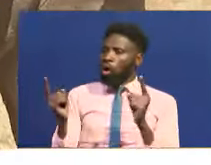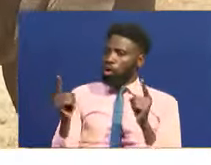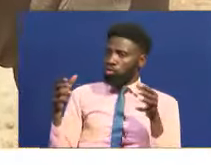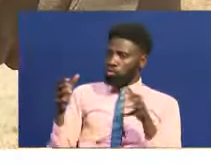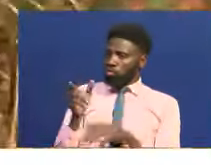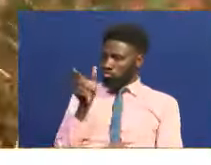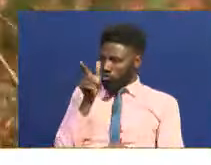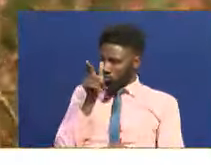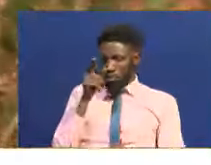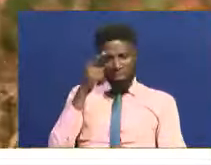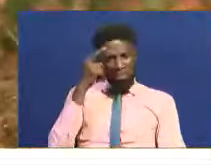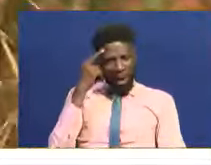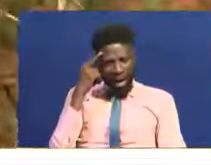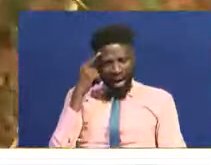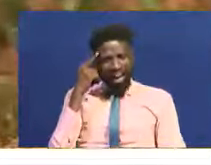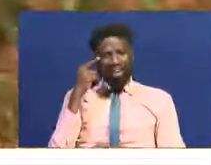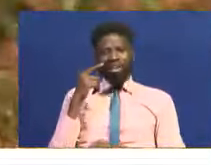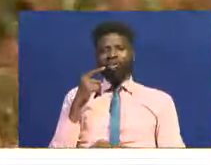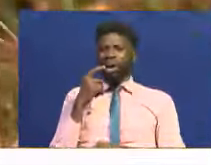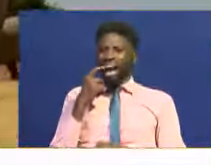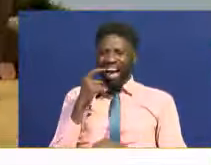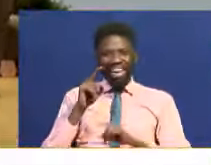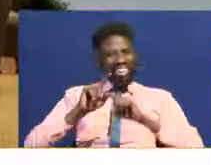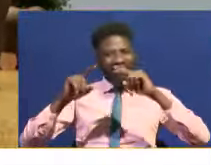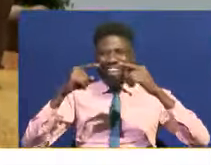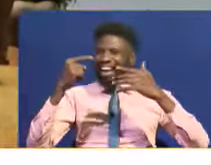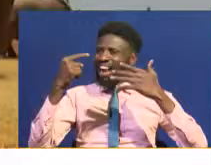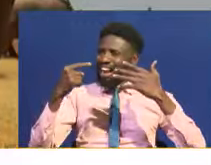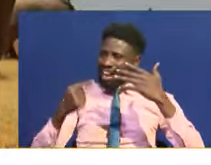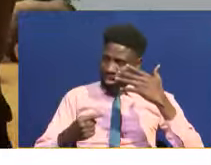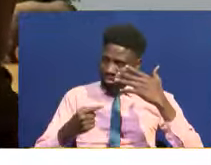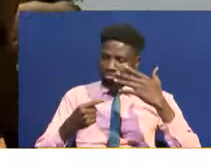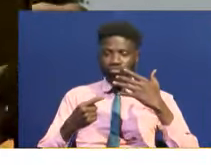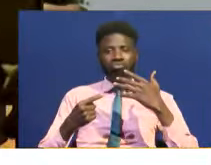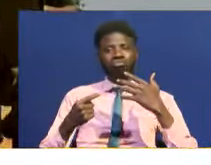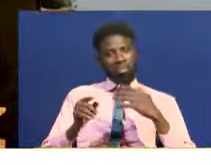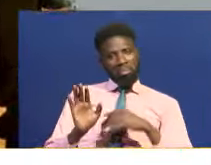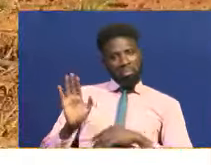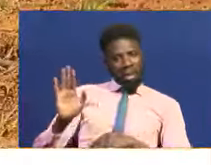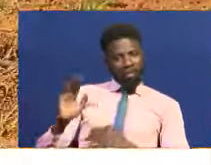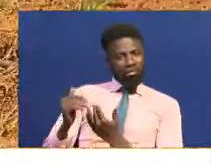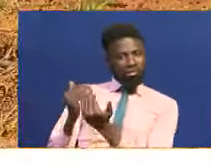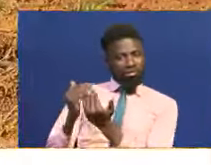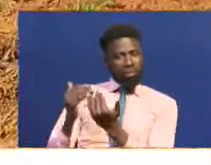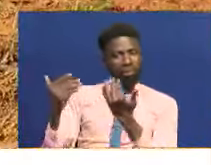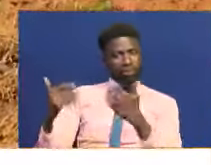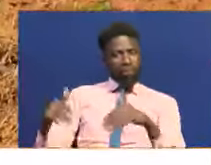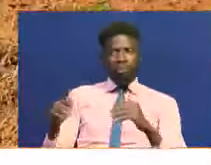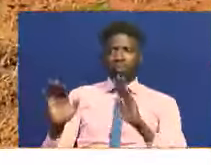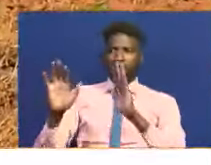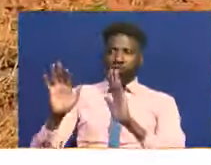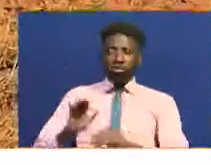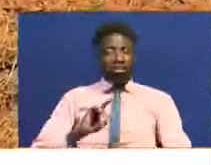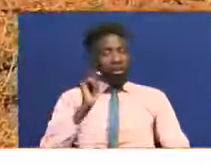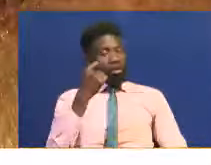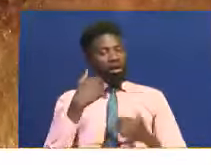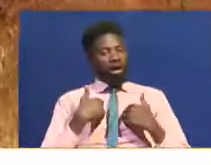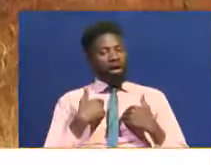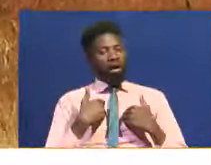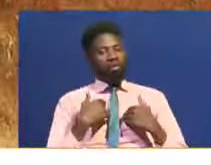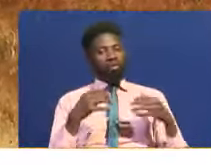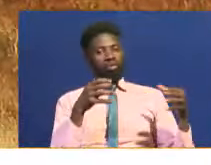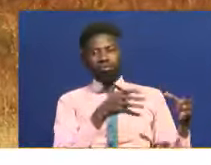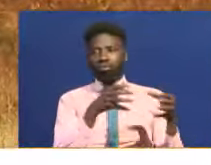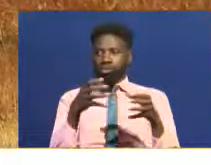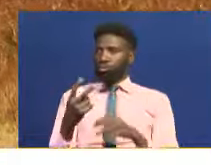greater one-horned, Sumatran and Javan rhinos, and the importance of their conservation. Kenya is home to two species, the black